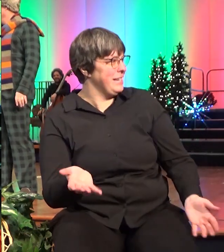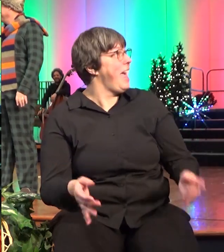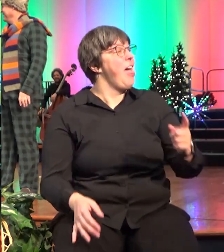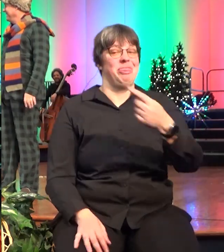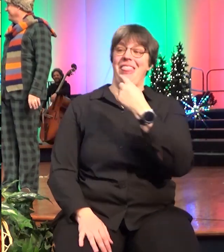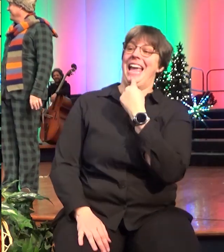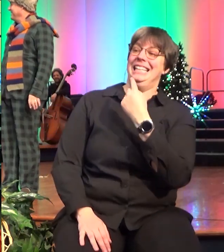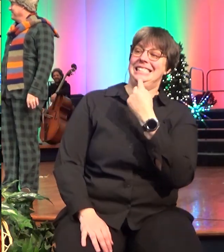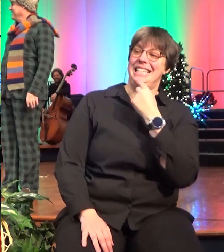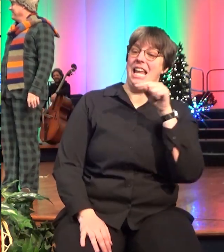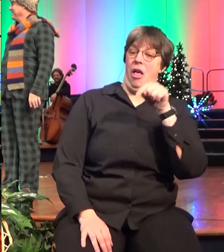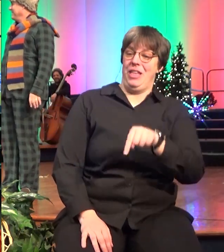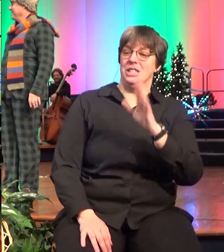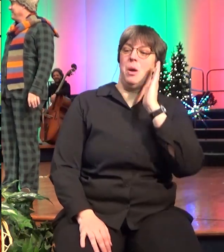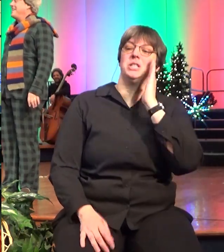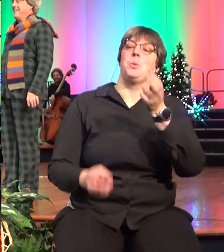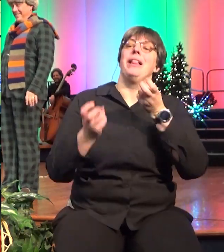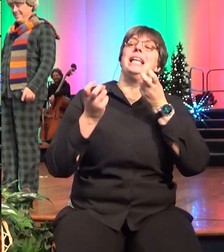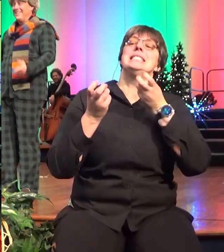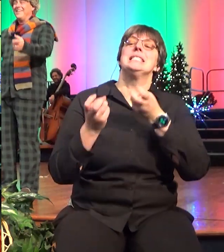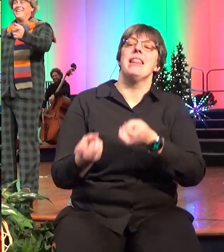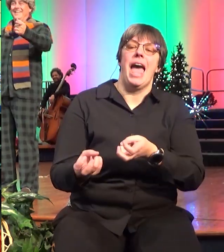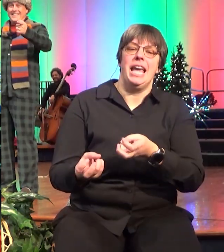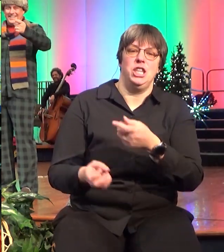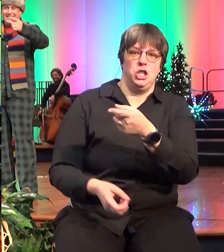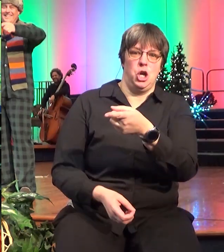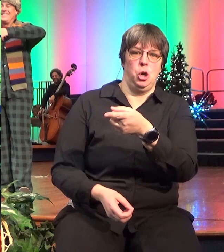say, this one's gonna slay you.